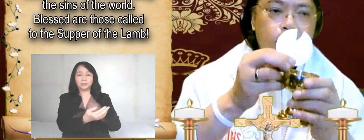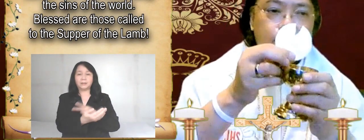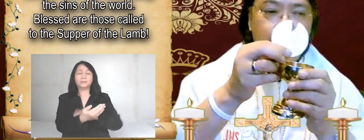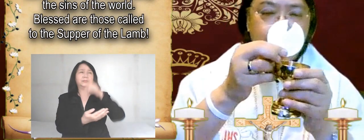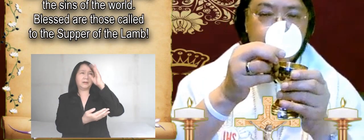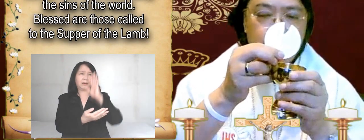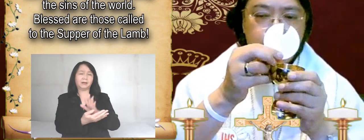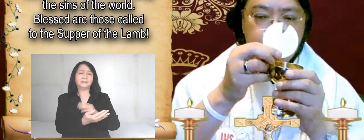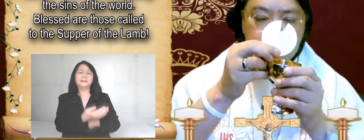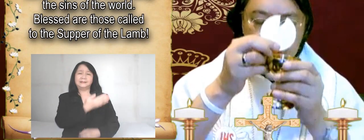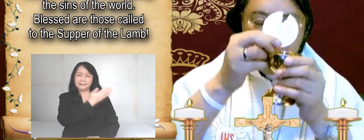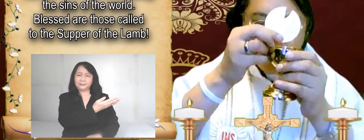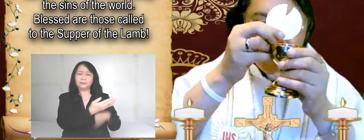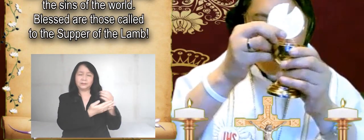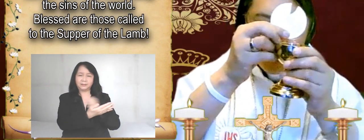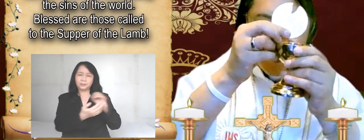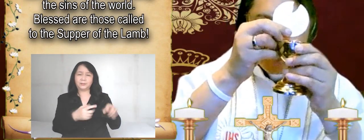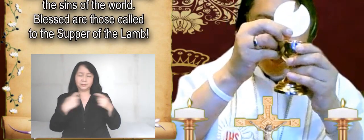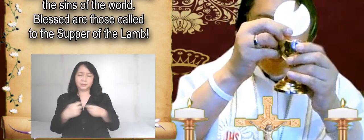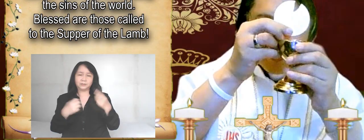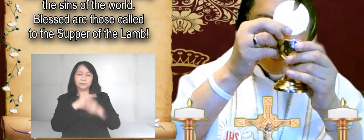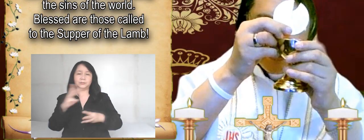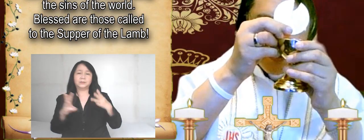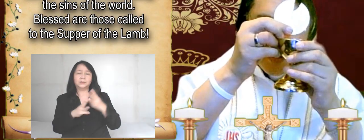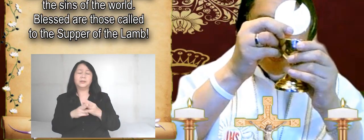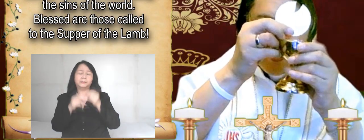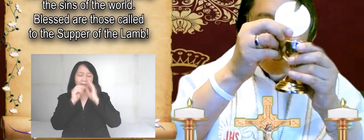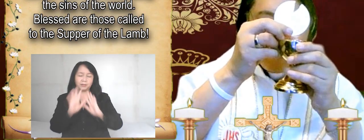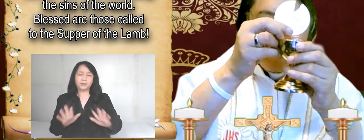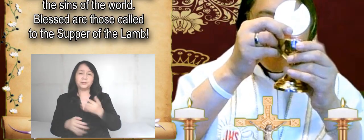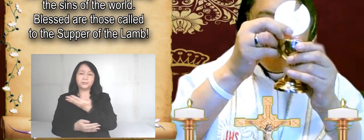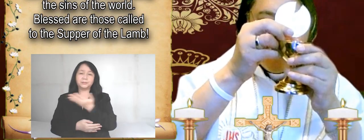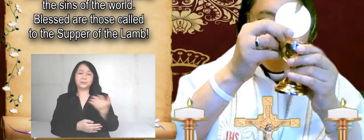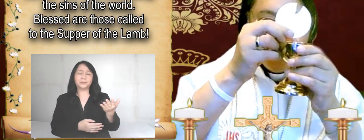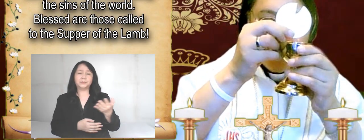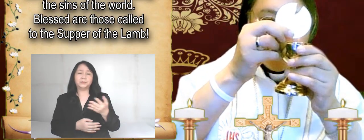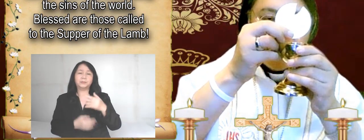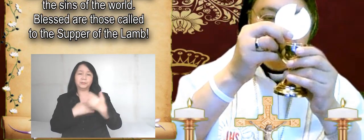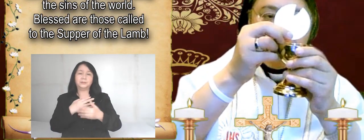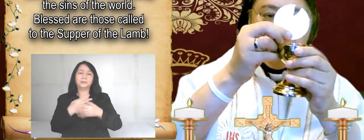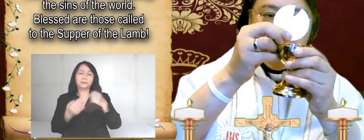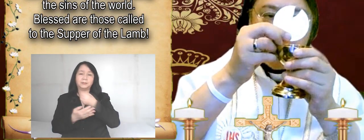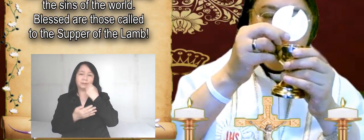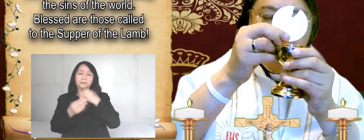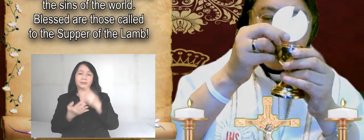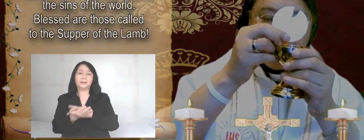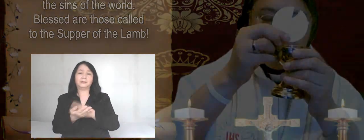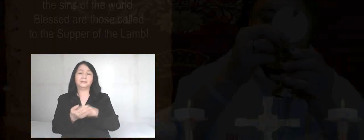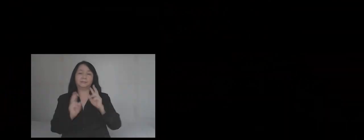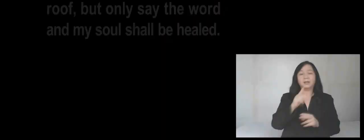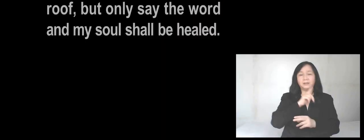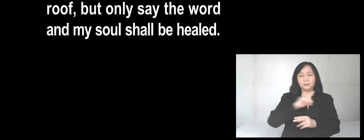Behold the Lamb of God, behold him who takes away the sins of the world. Blessed are those called to the supper of the